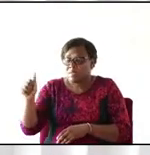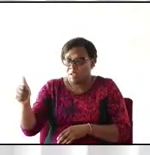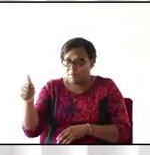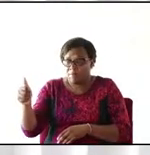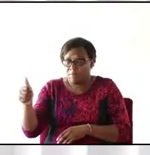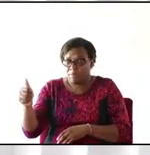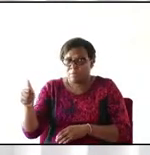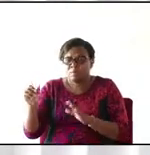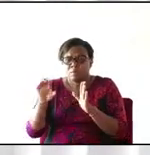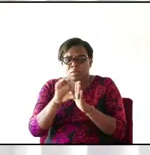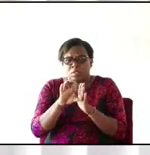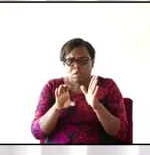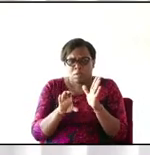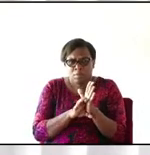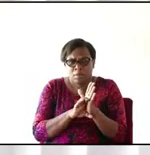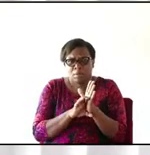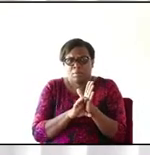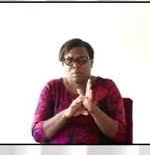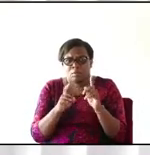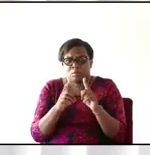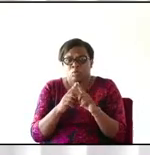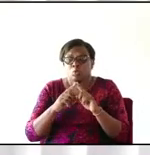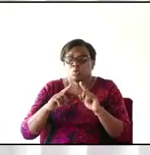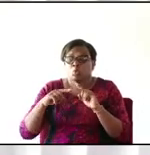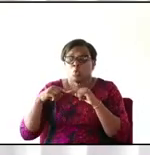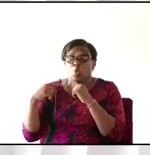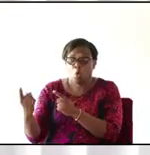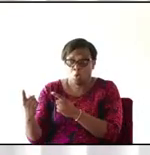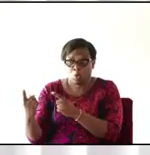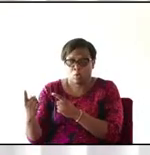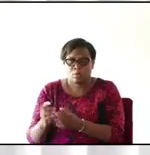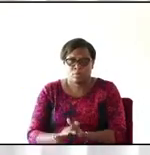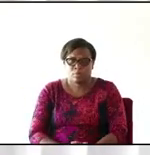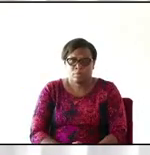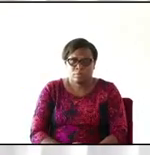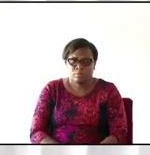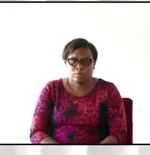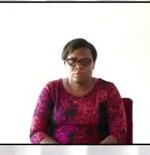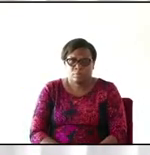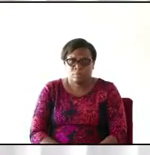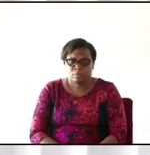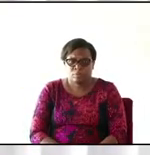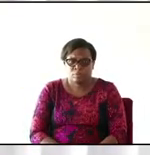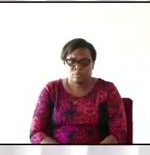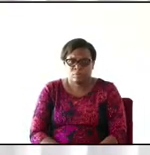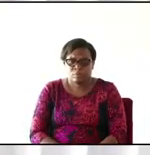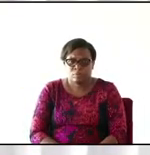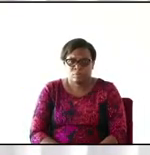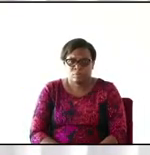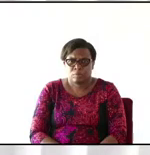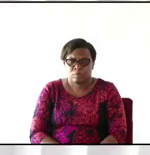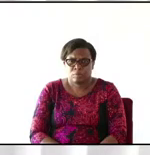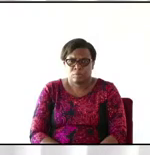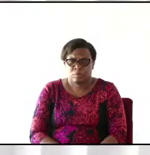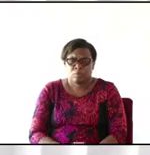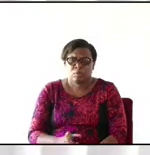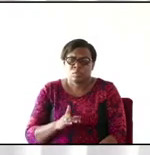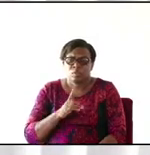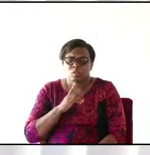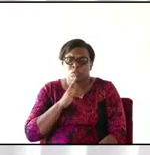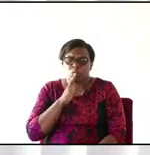It is a commandment to go. To go. Truth be told is that this is